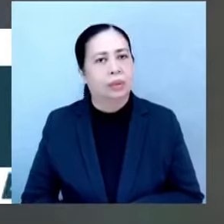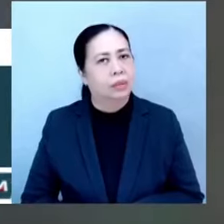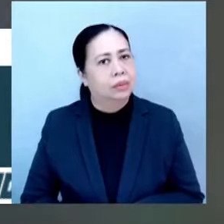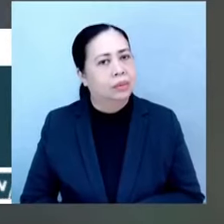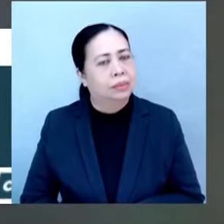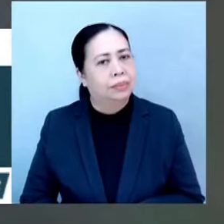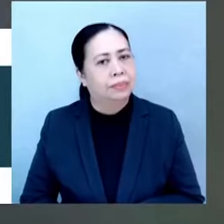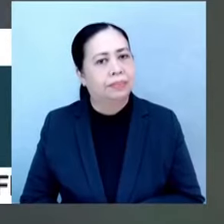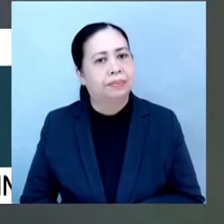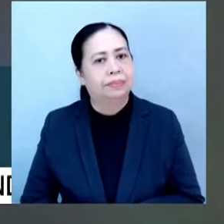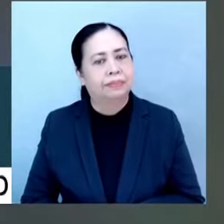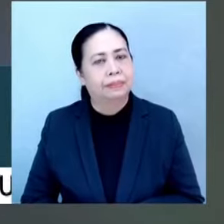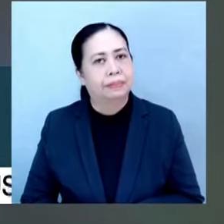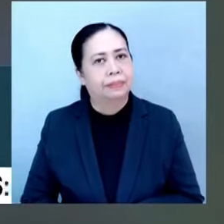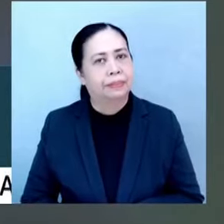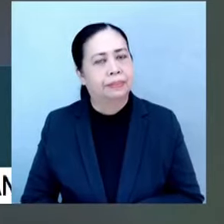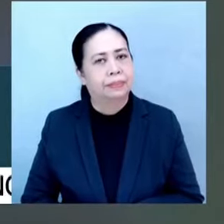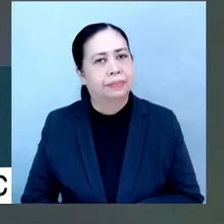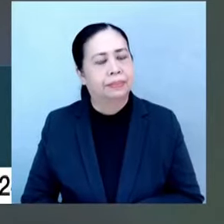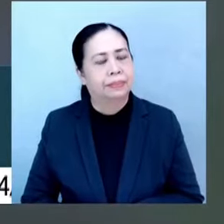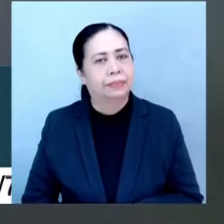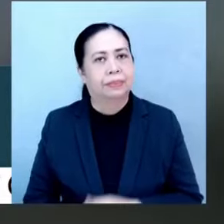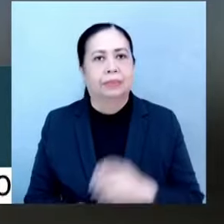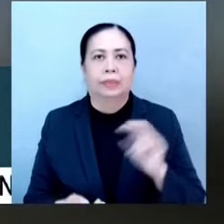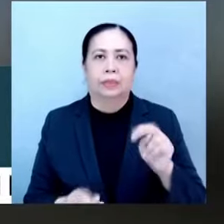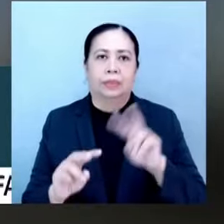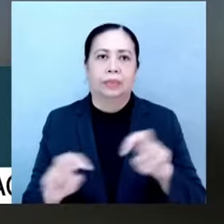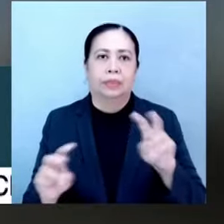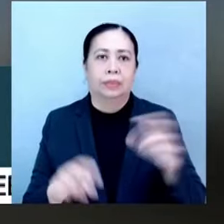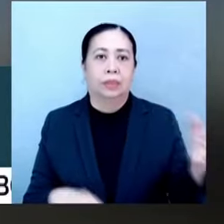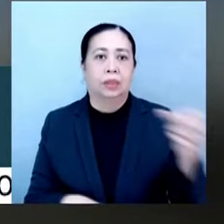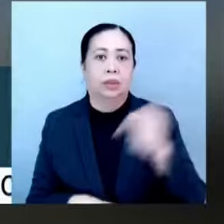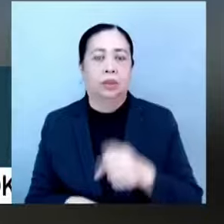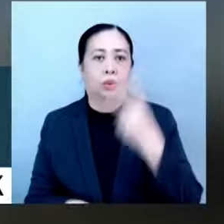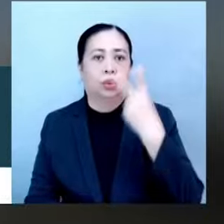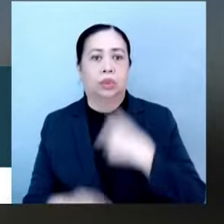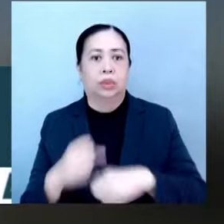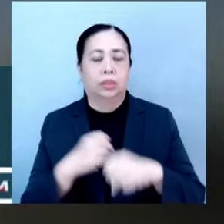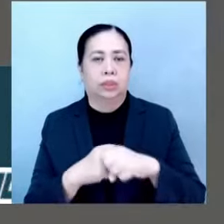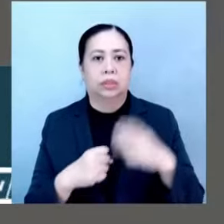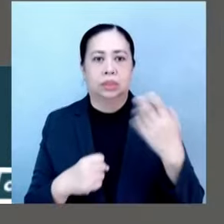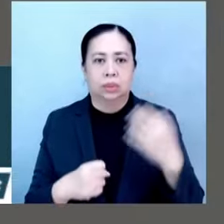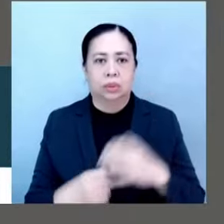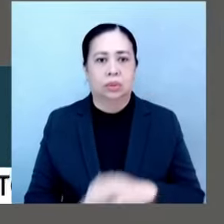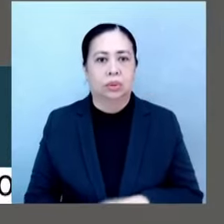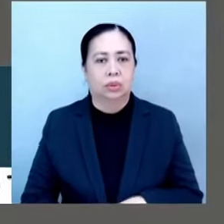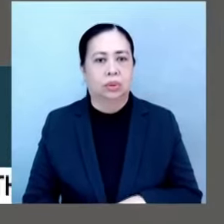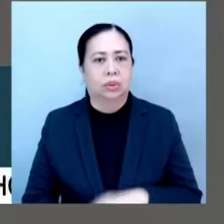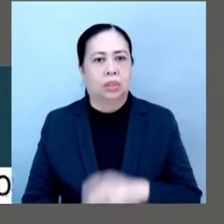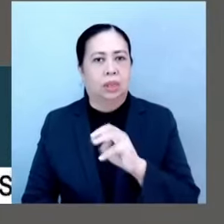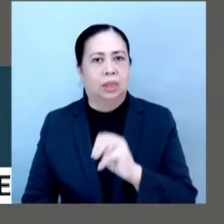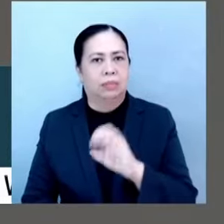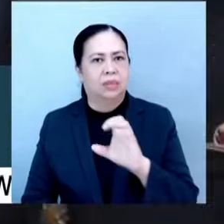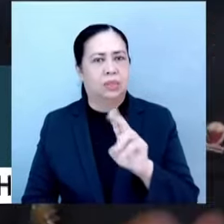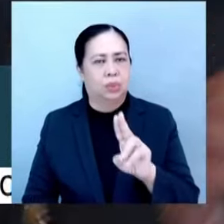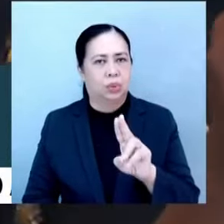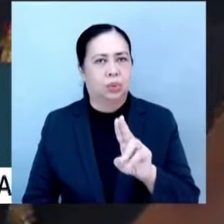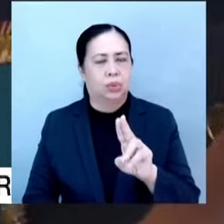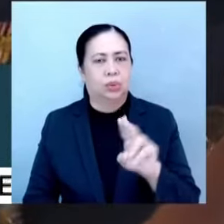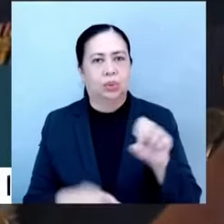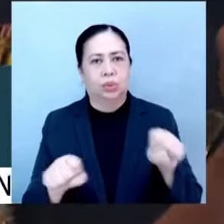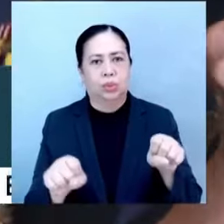RHPU NCR. Per investigation, he was assigned here 2 years ago. It's MCU, Motorcycle